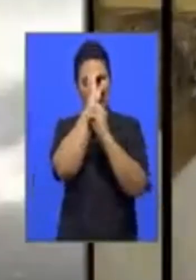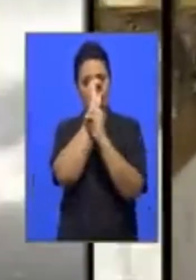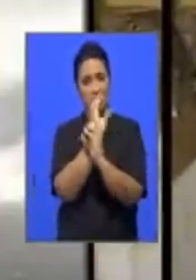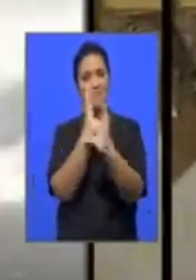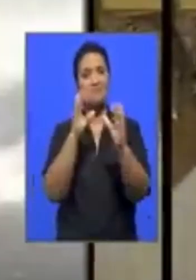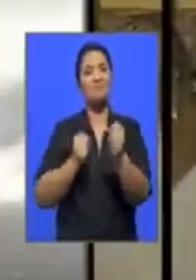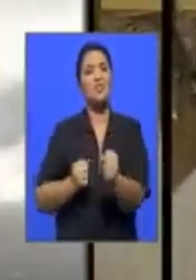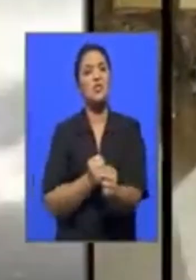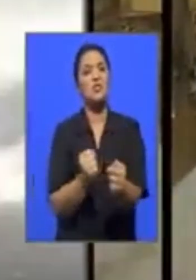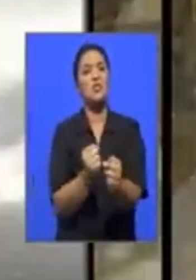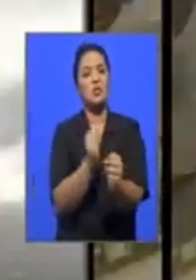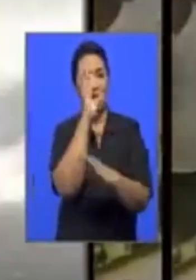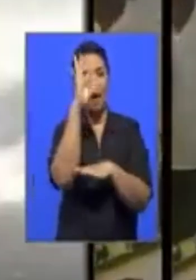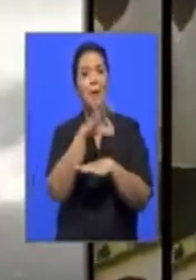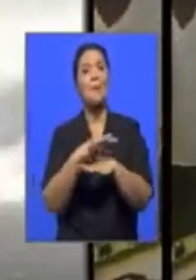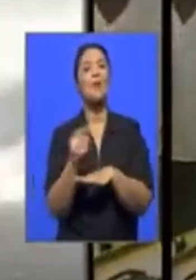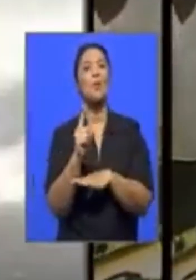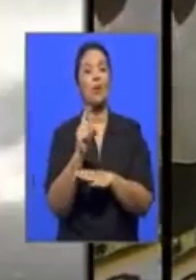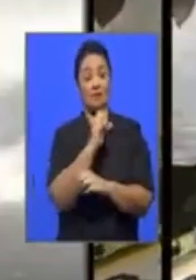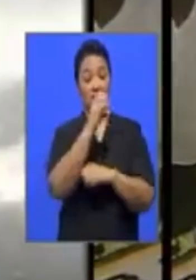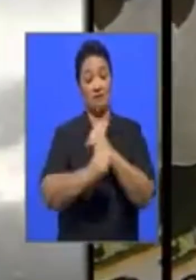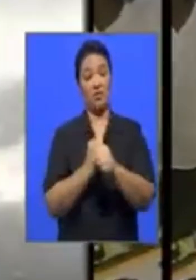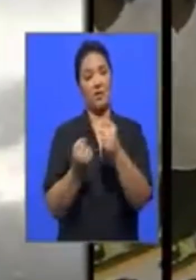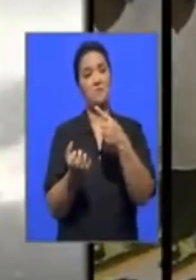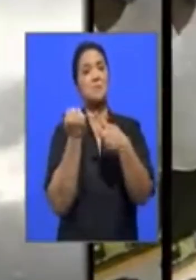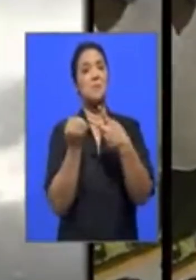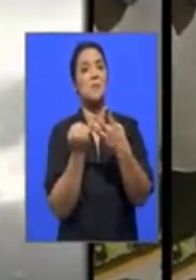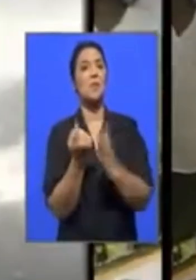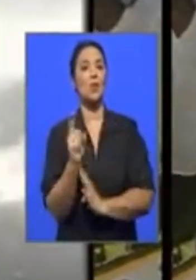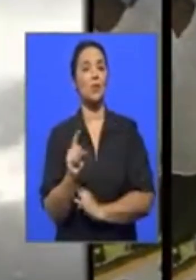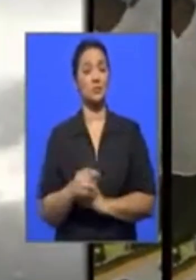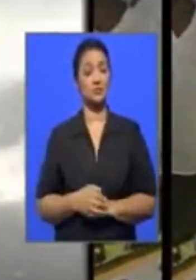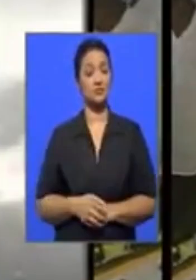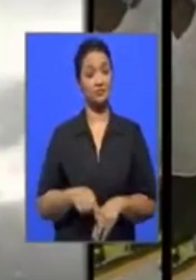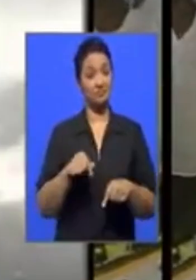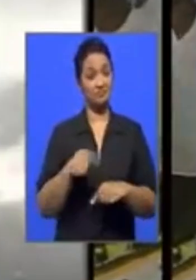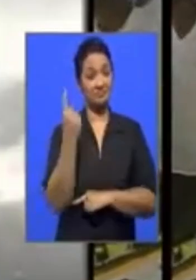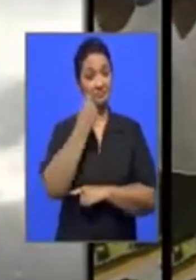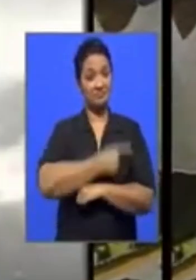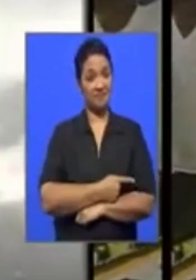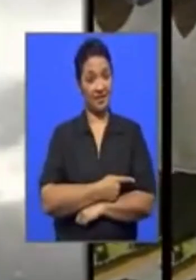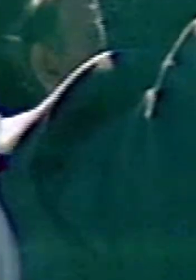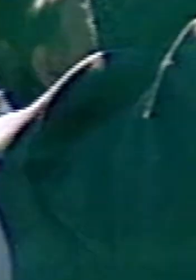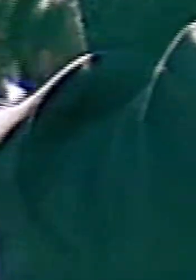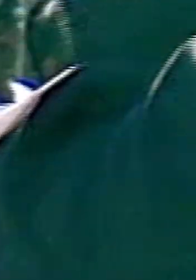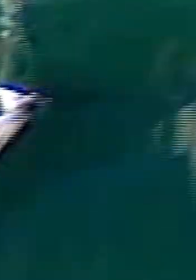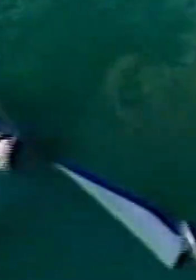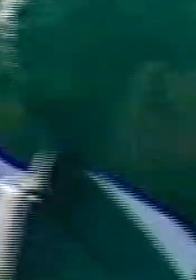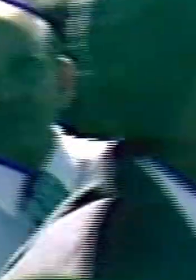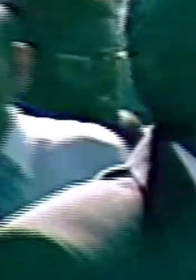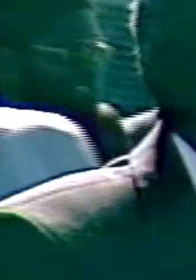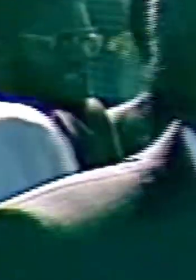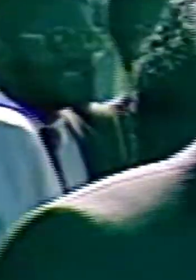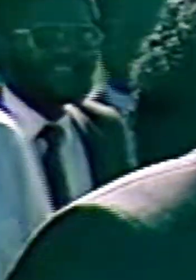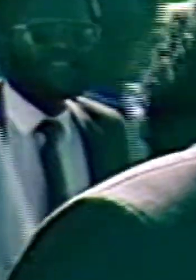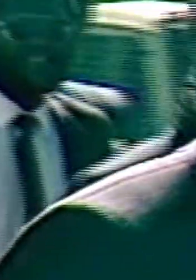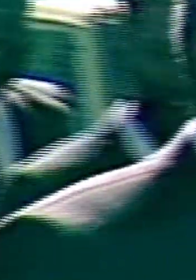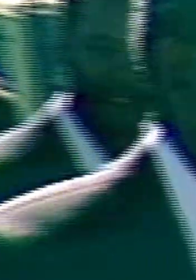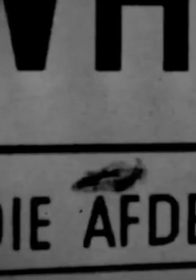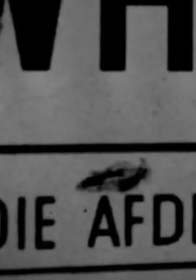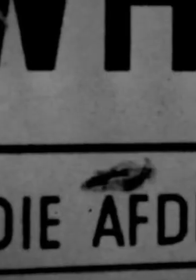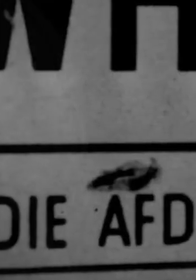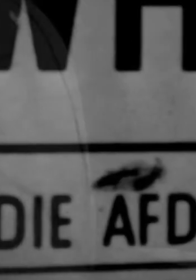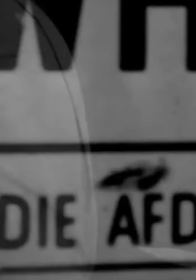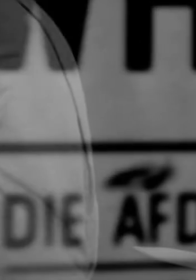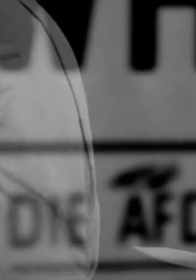Some would even go into exile directly from universities. The ANC fought hard for liberation until a peaceful settlement